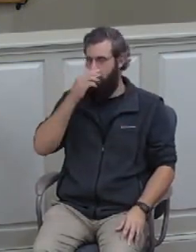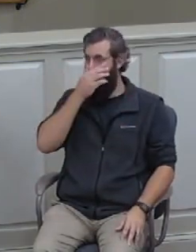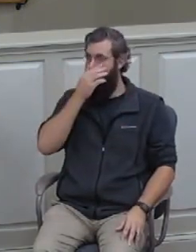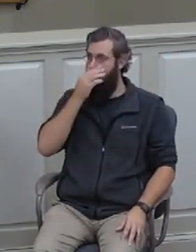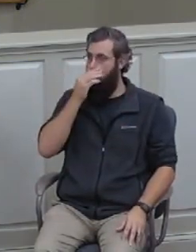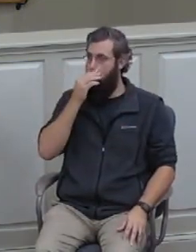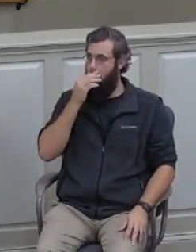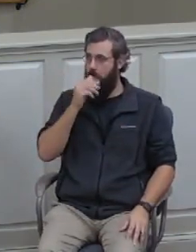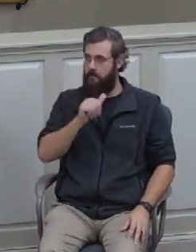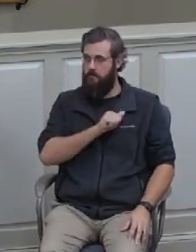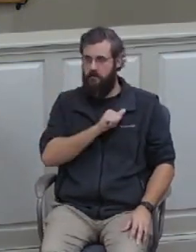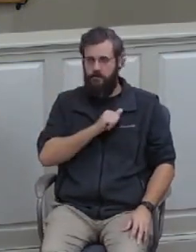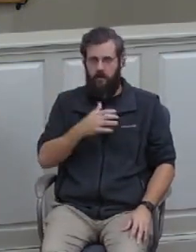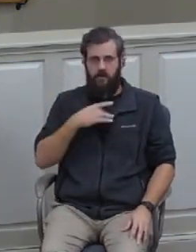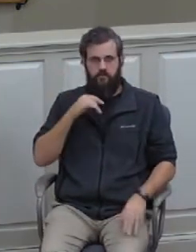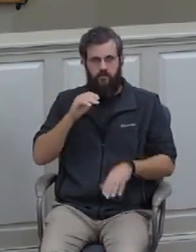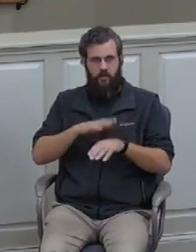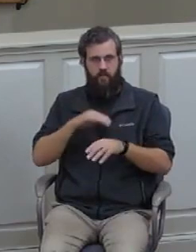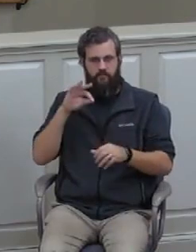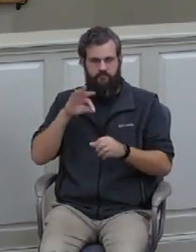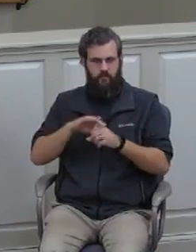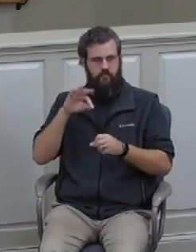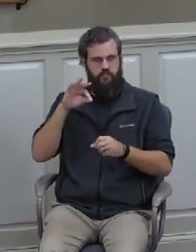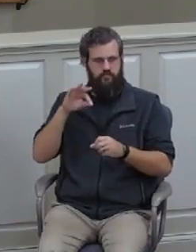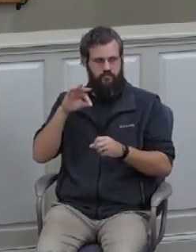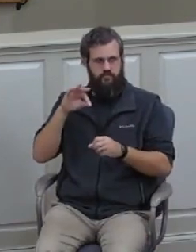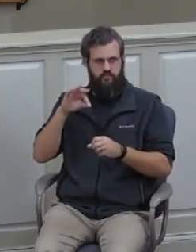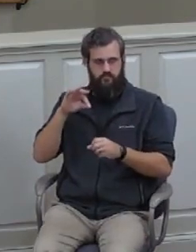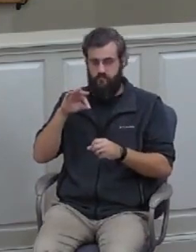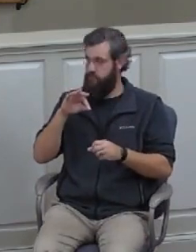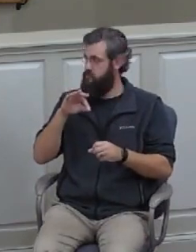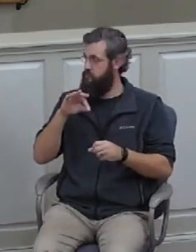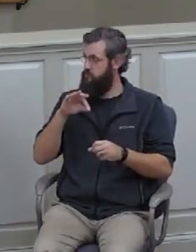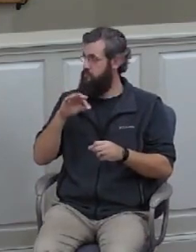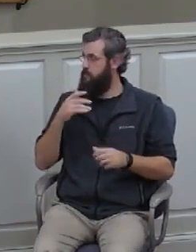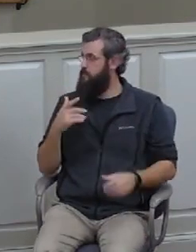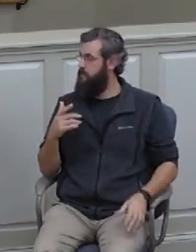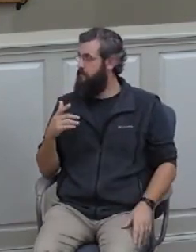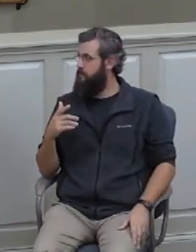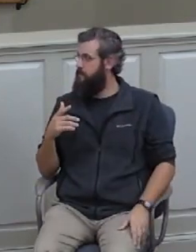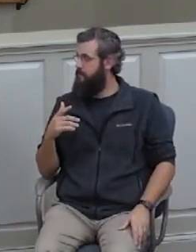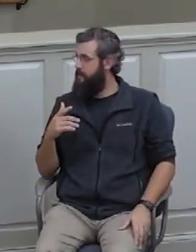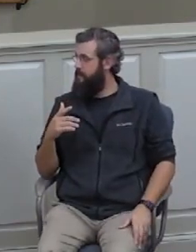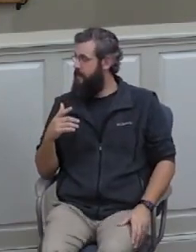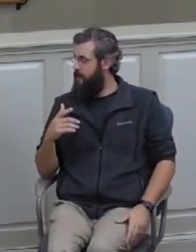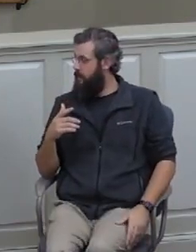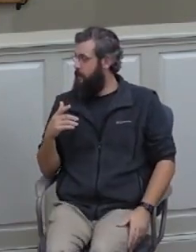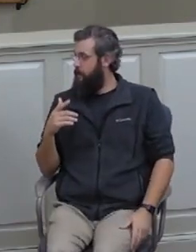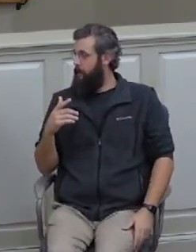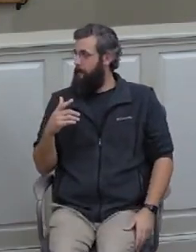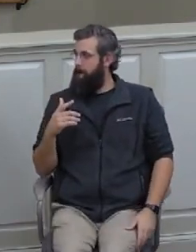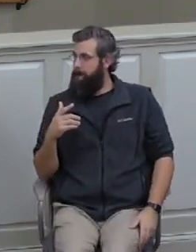I'd like to call for the question on the motion on the floor. Question's been called.